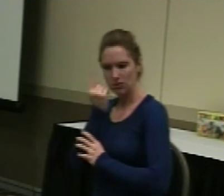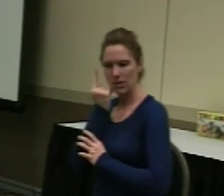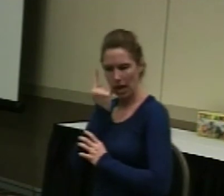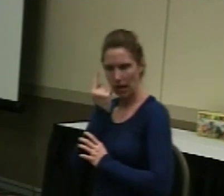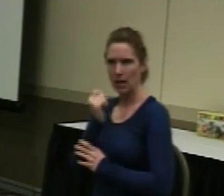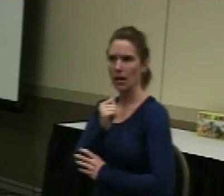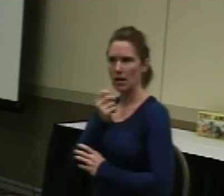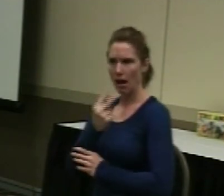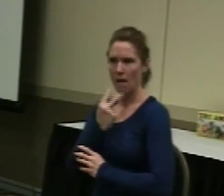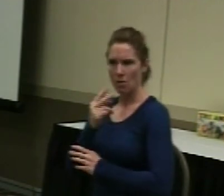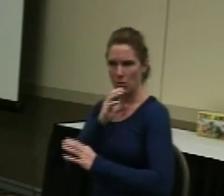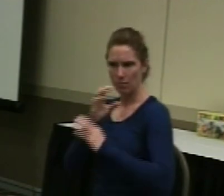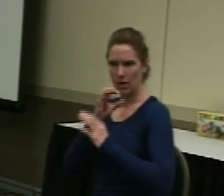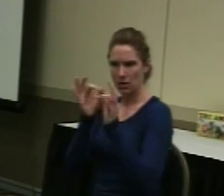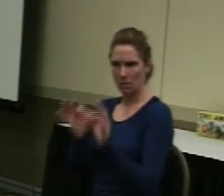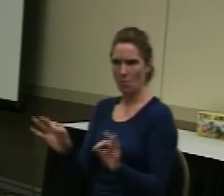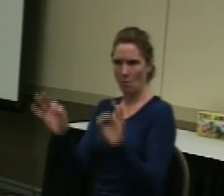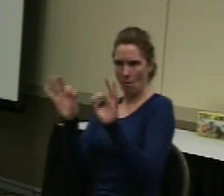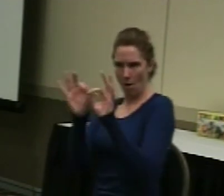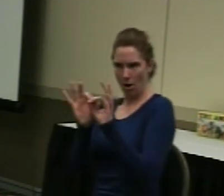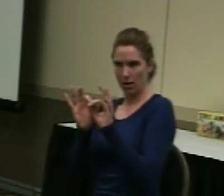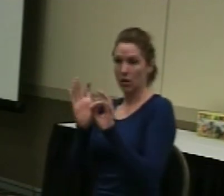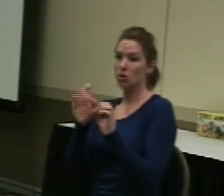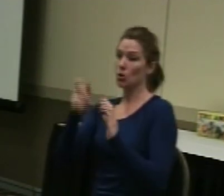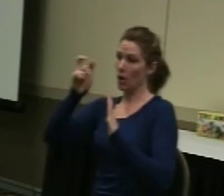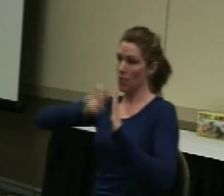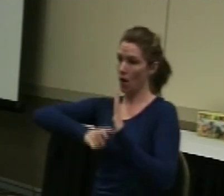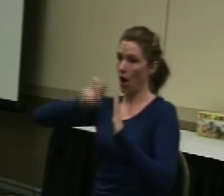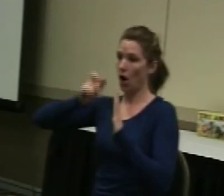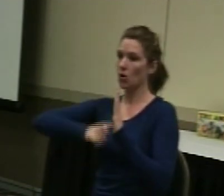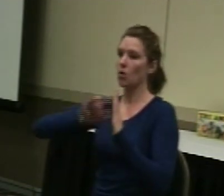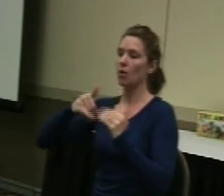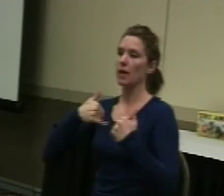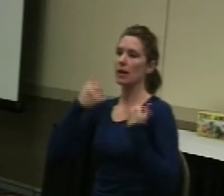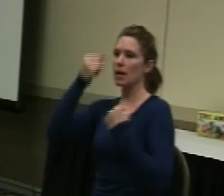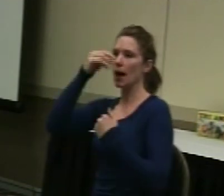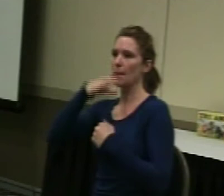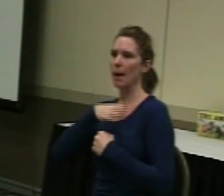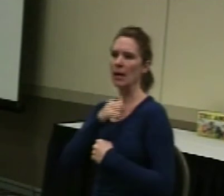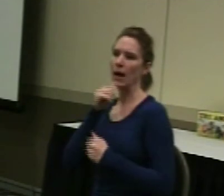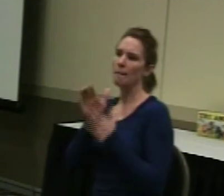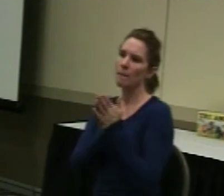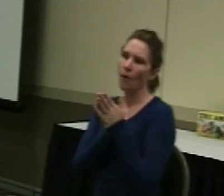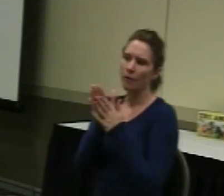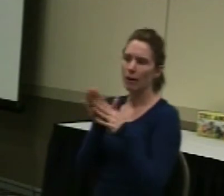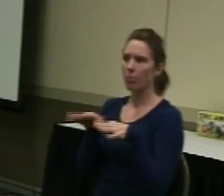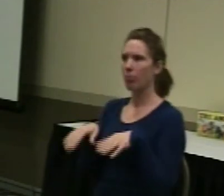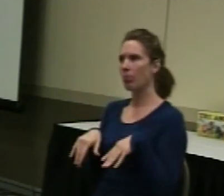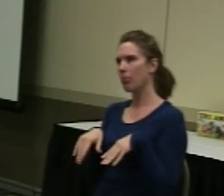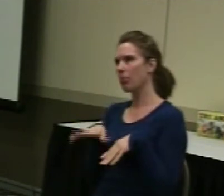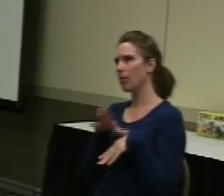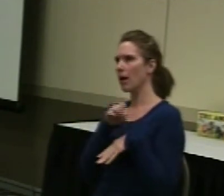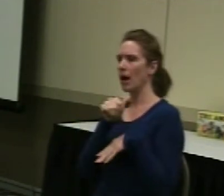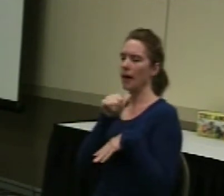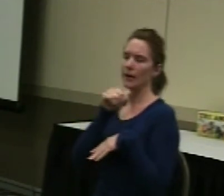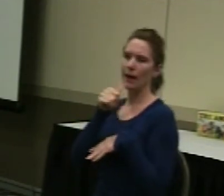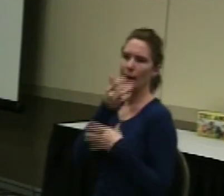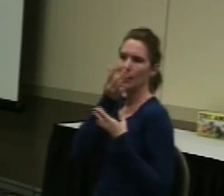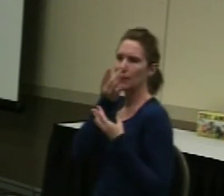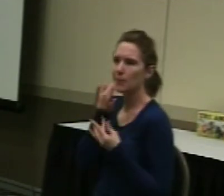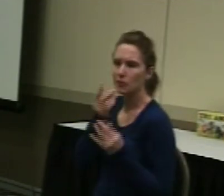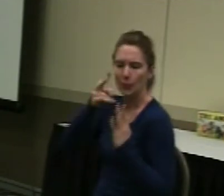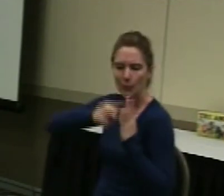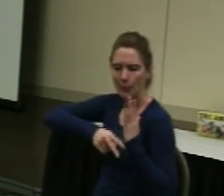So what are they telling us? In the article, for example, the young man who was unmotivated and who was not at all interested